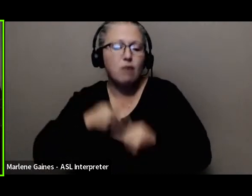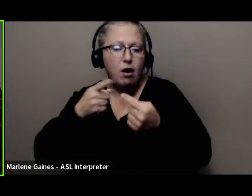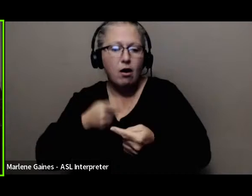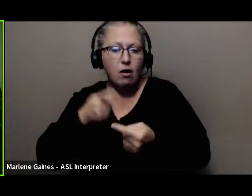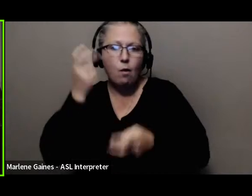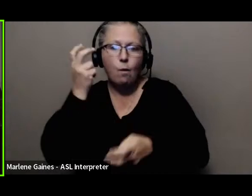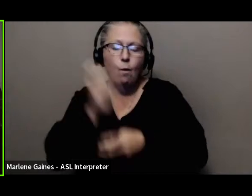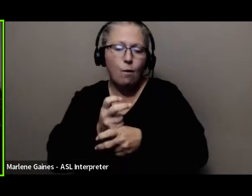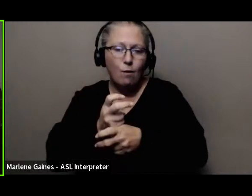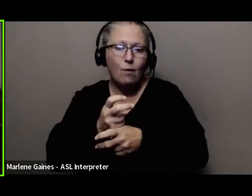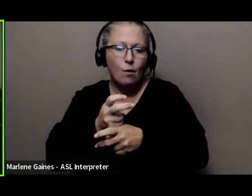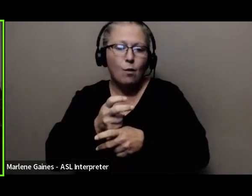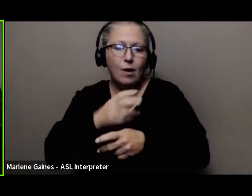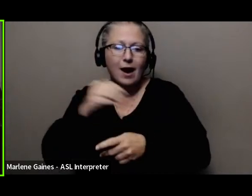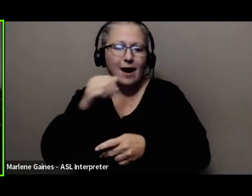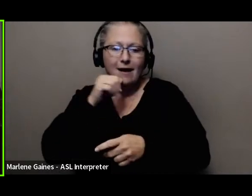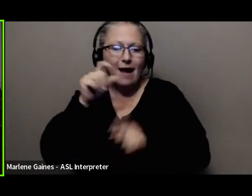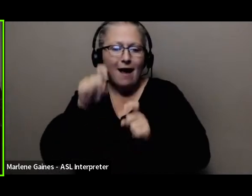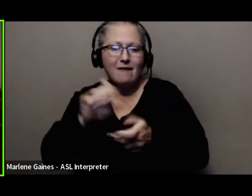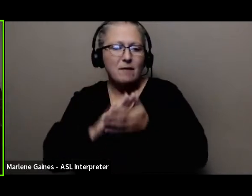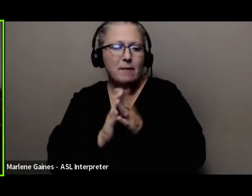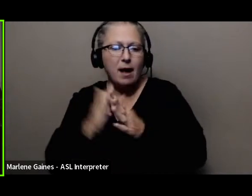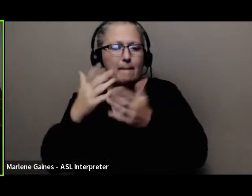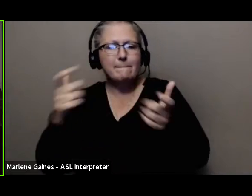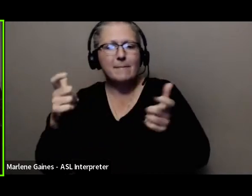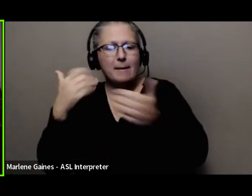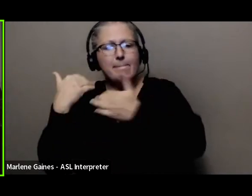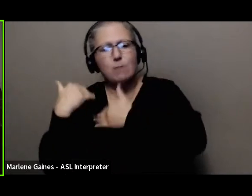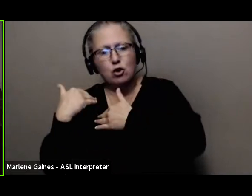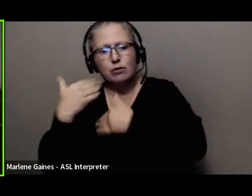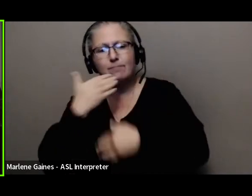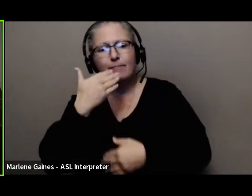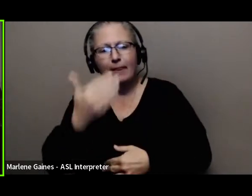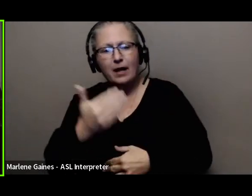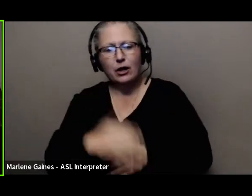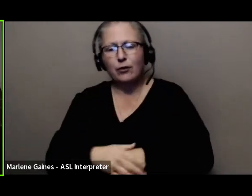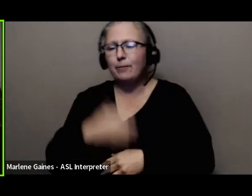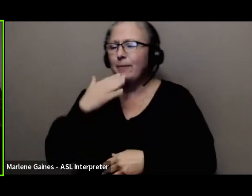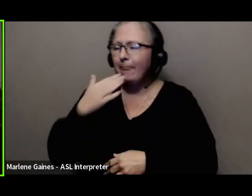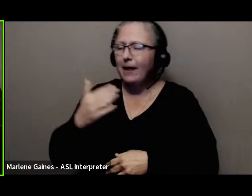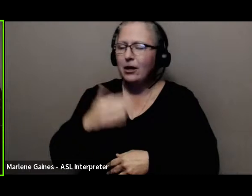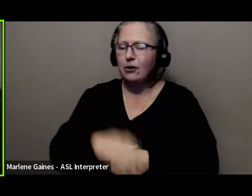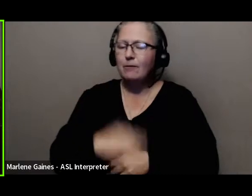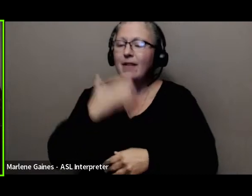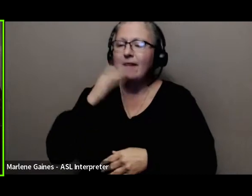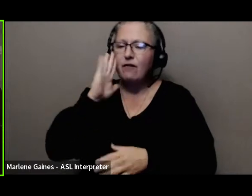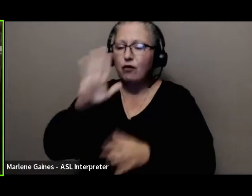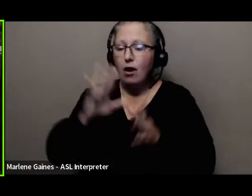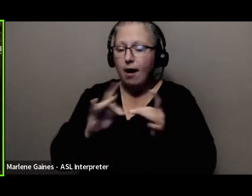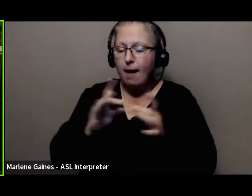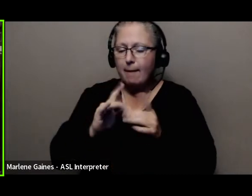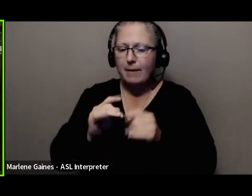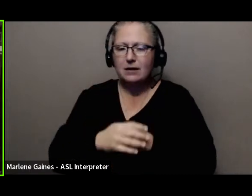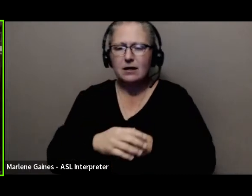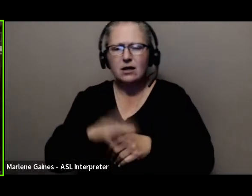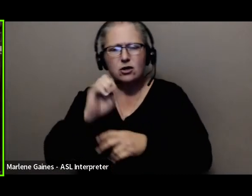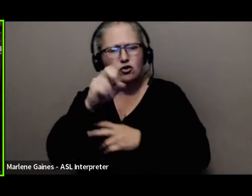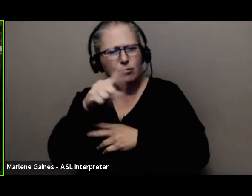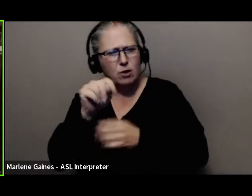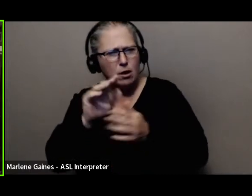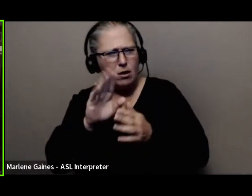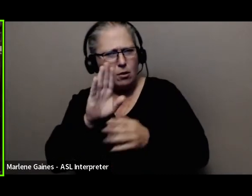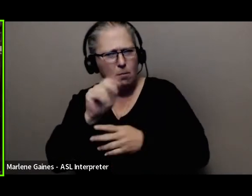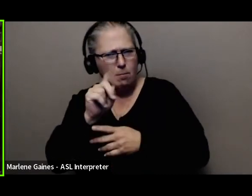so much and it doesn't have to become such a burden. Thank you. Thank you. Thank you for your comment. Superintendent Booker, can